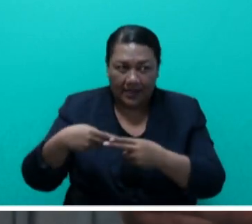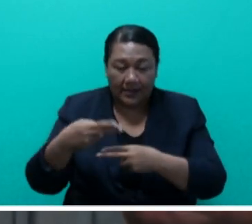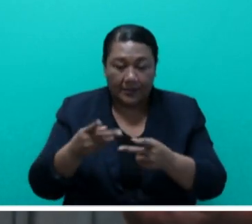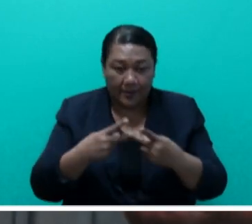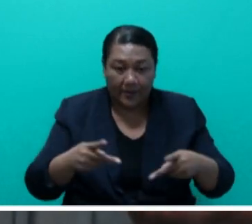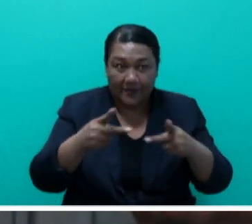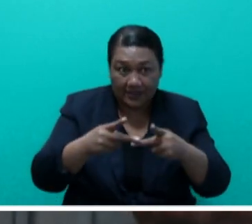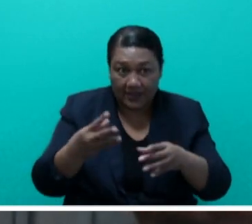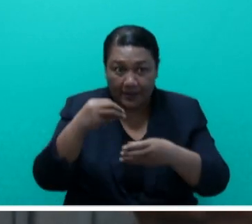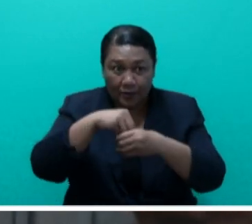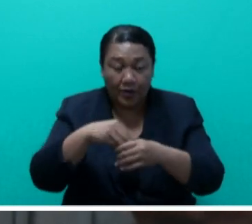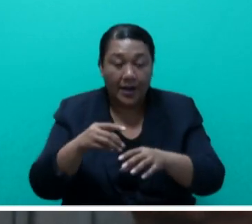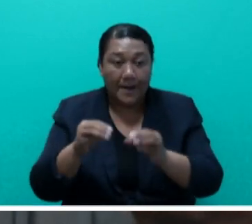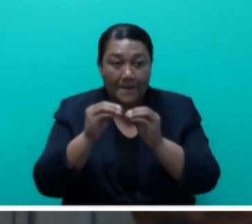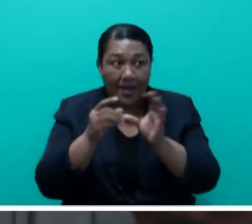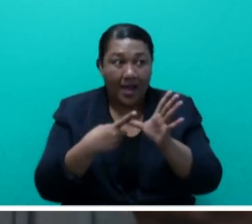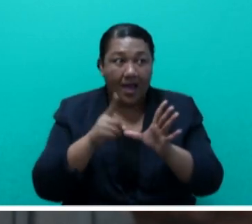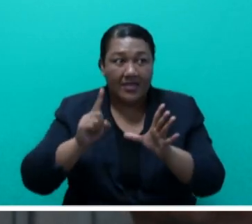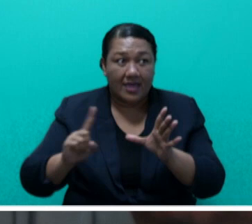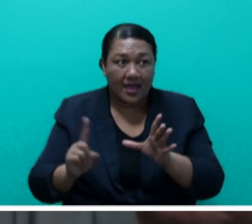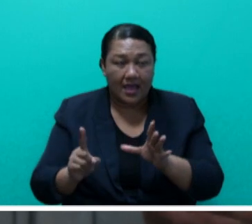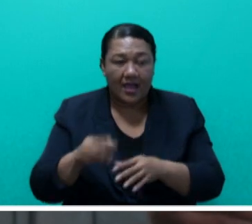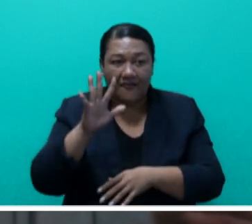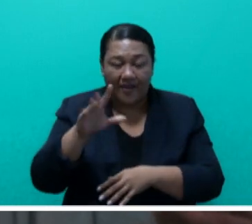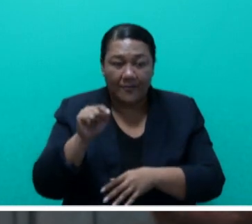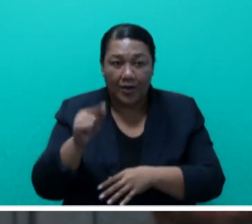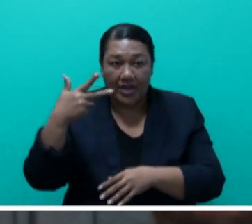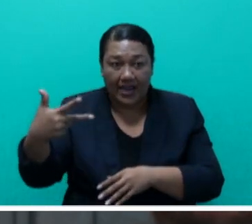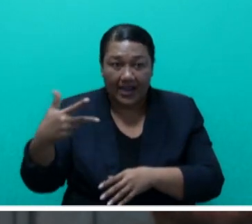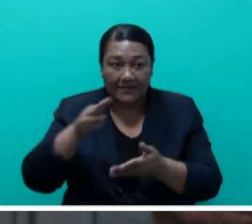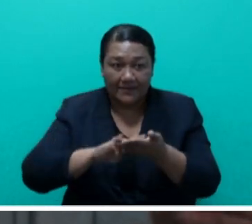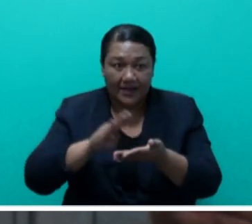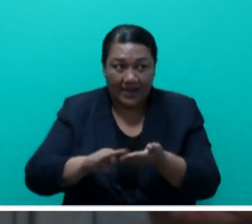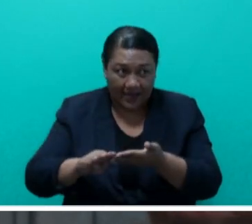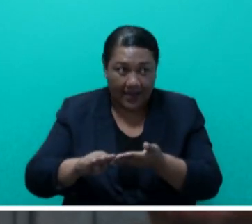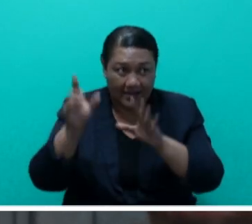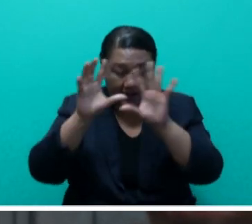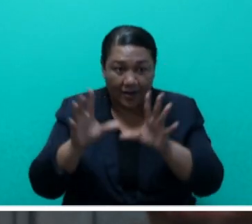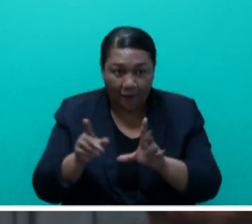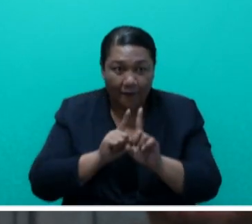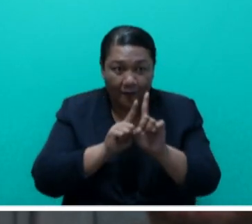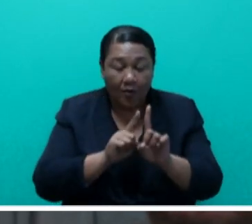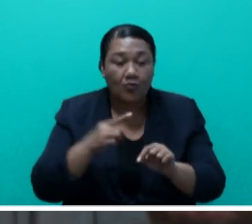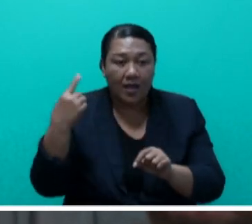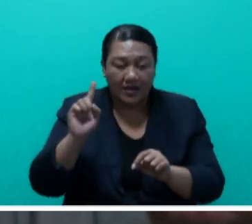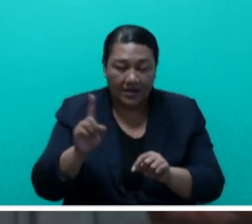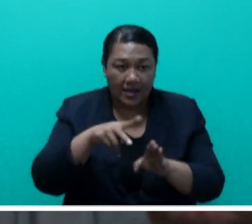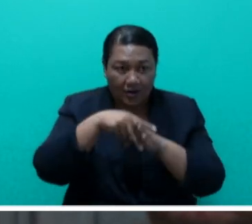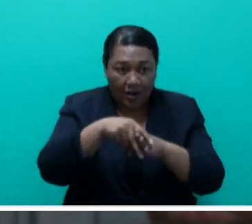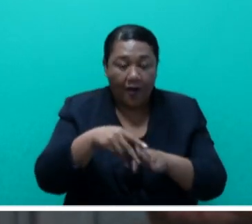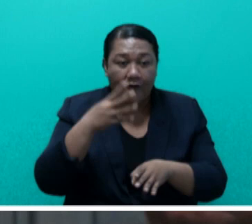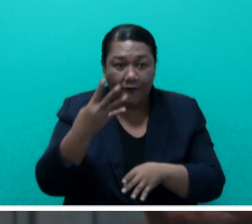including Ba province planting almost 5.8 million, followed by Nandronga with almost 4.2